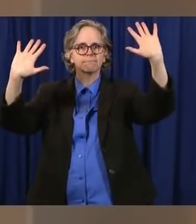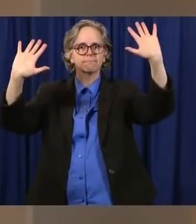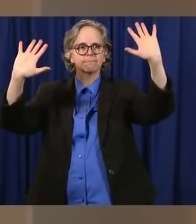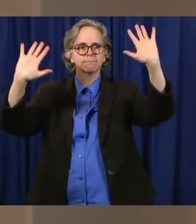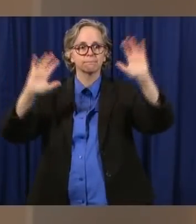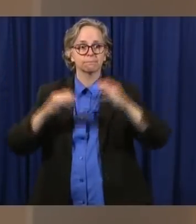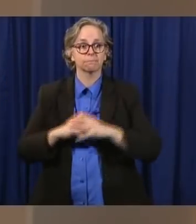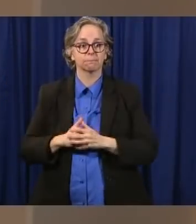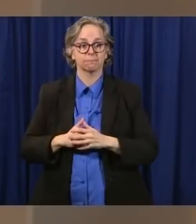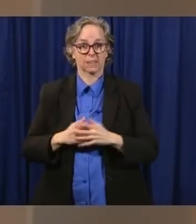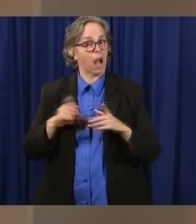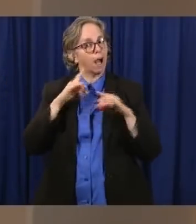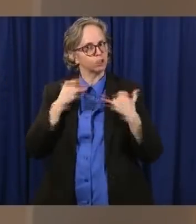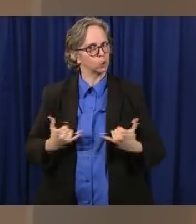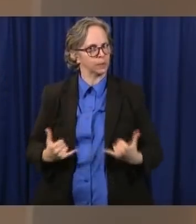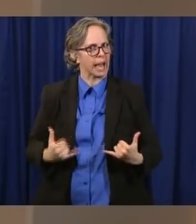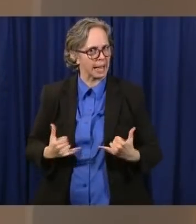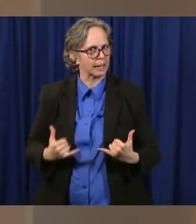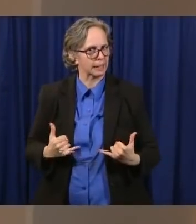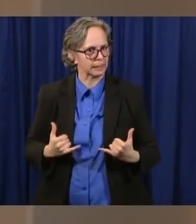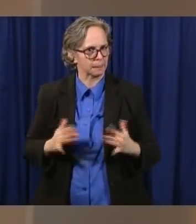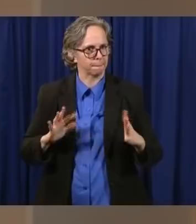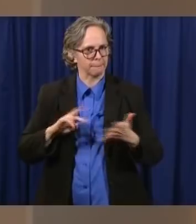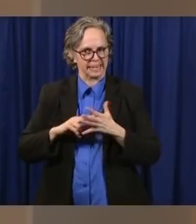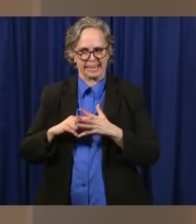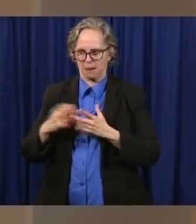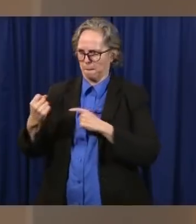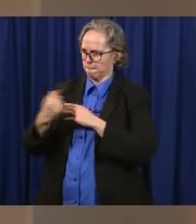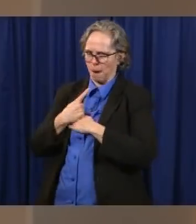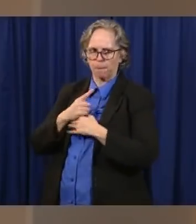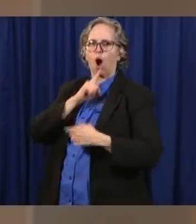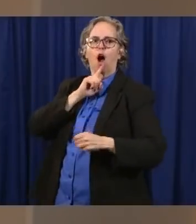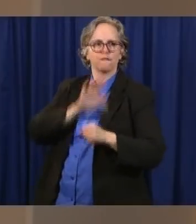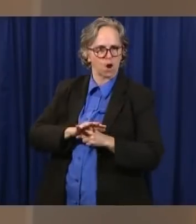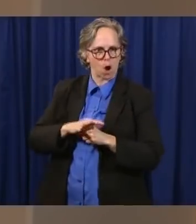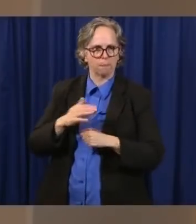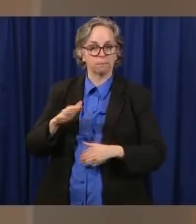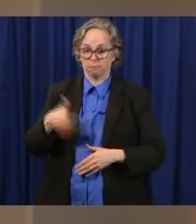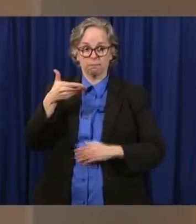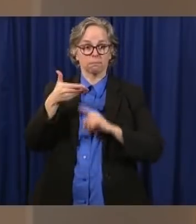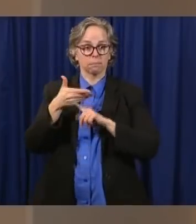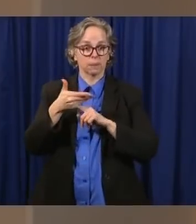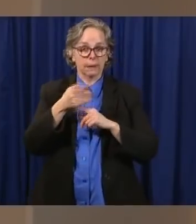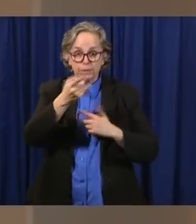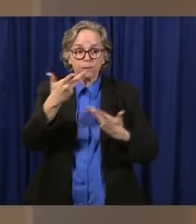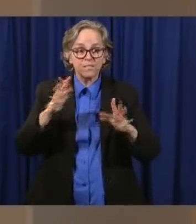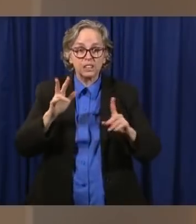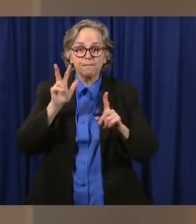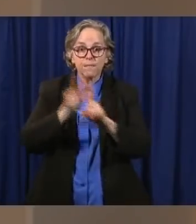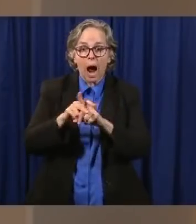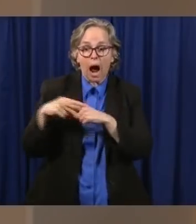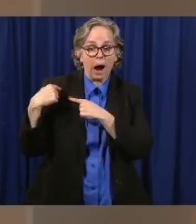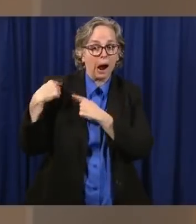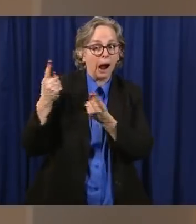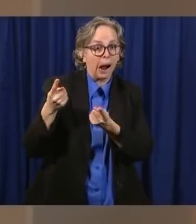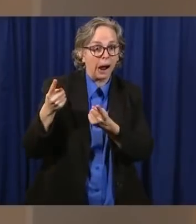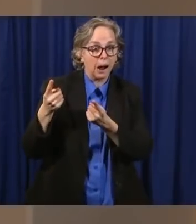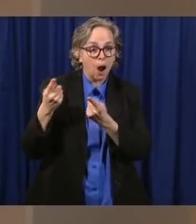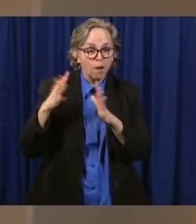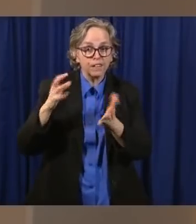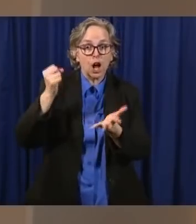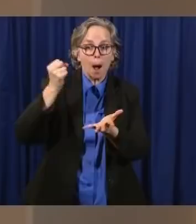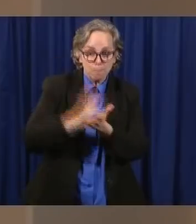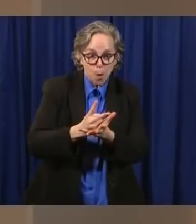right now, everybody who has a claim that's been filed that has been approved,